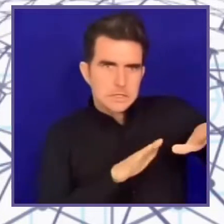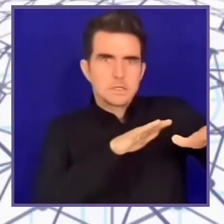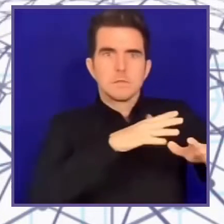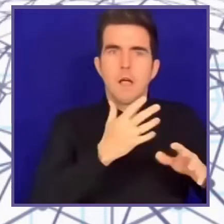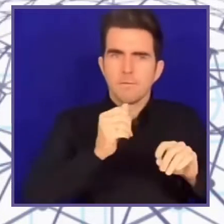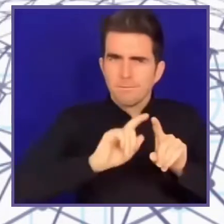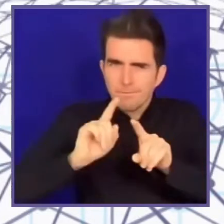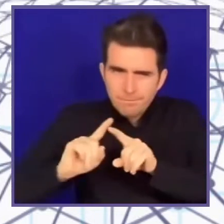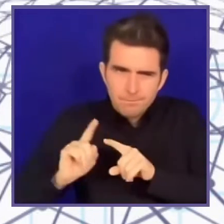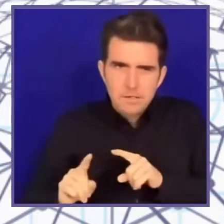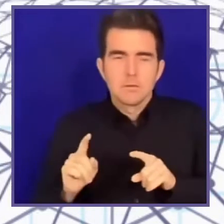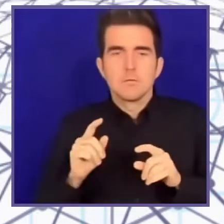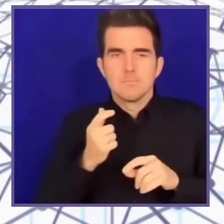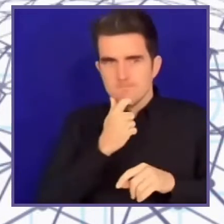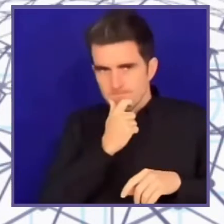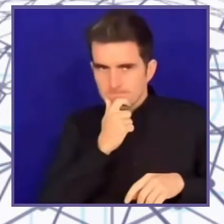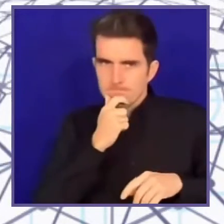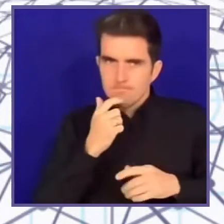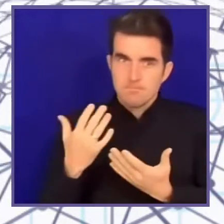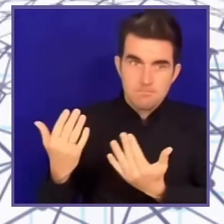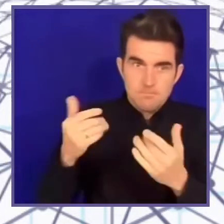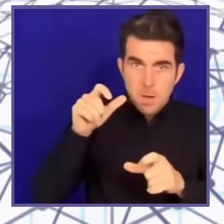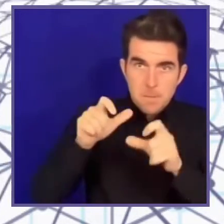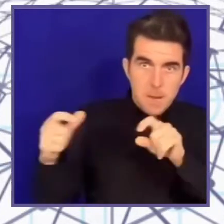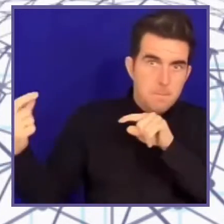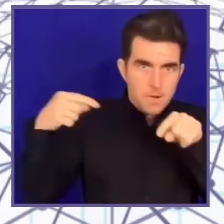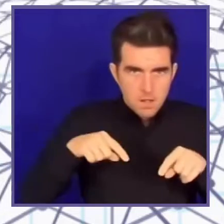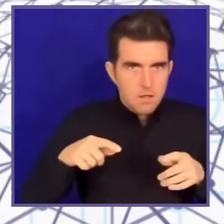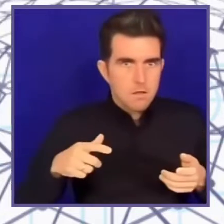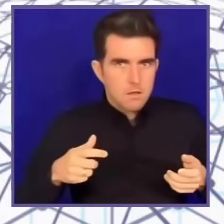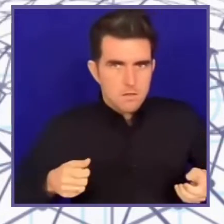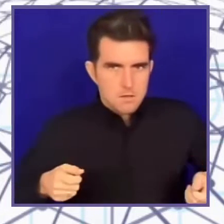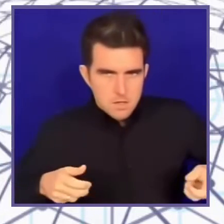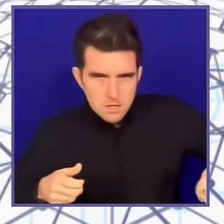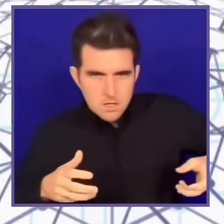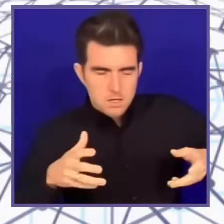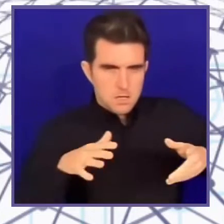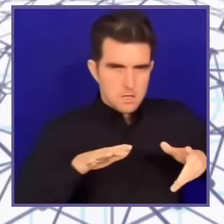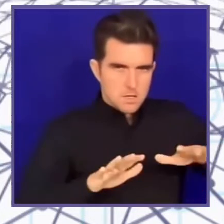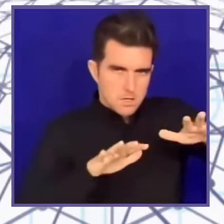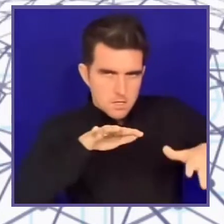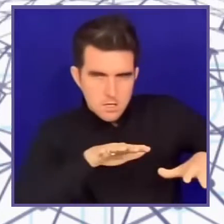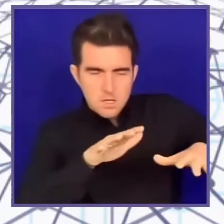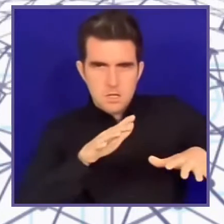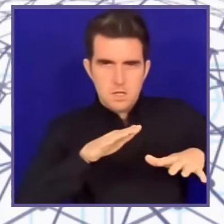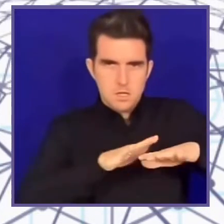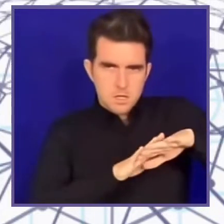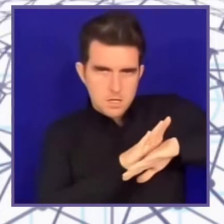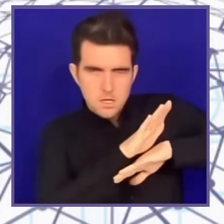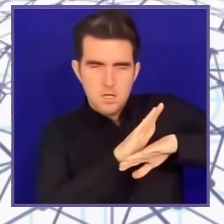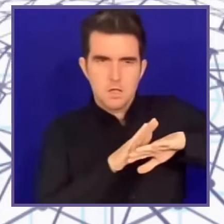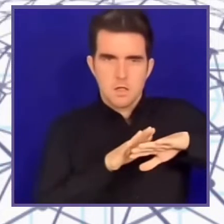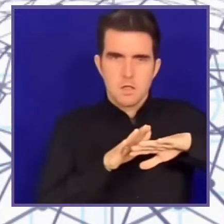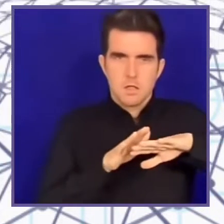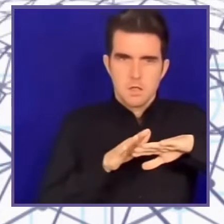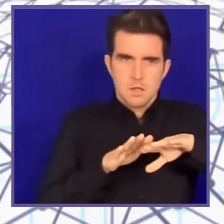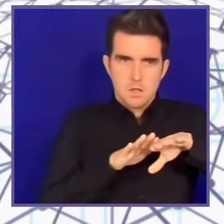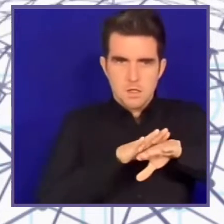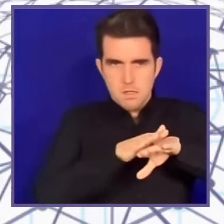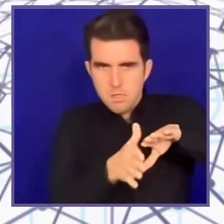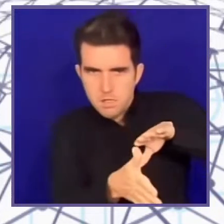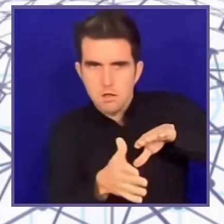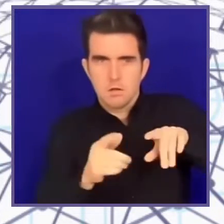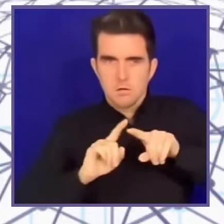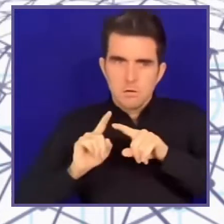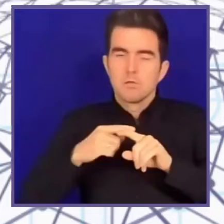cinema theater, we take them to the beach, so they can apply the skills that they are learning in this